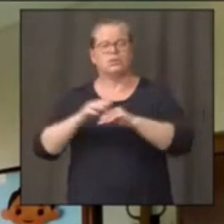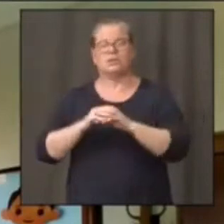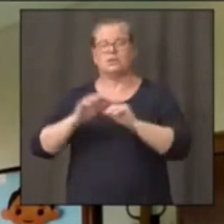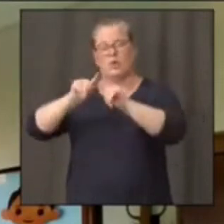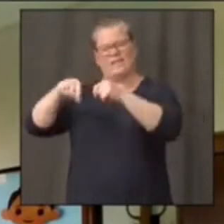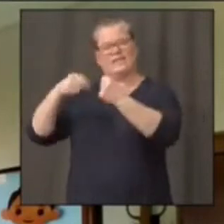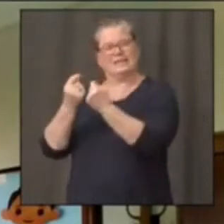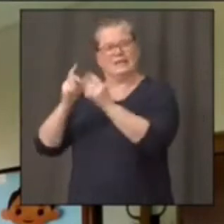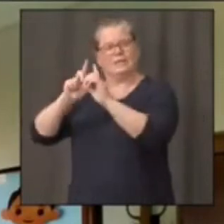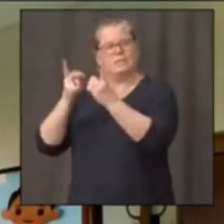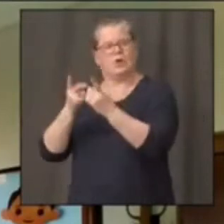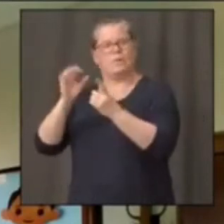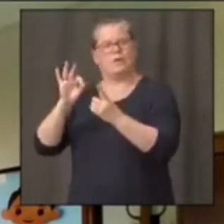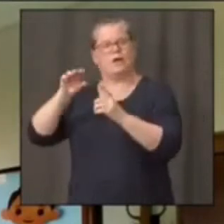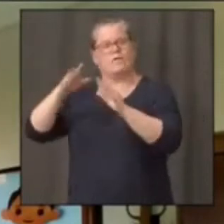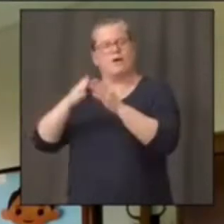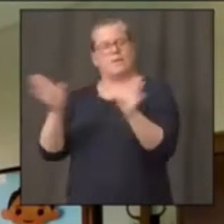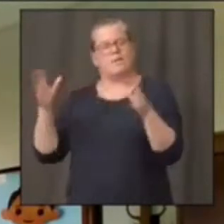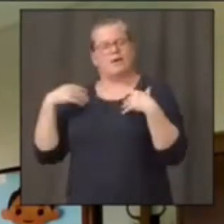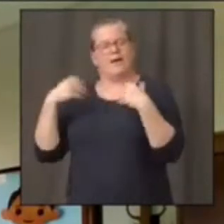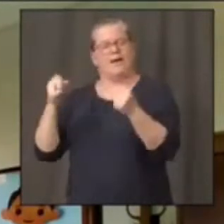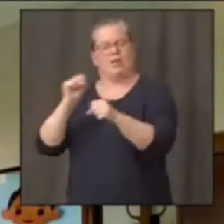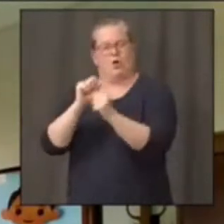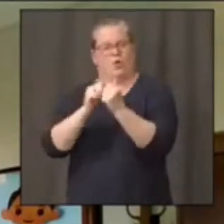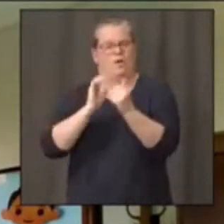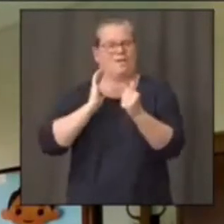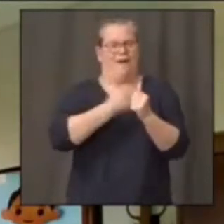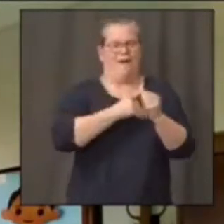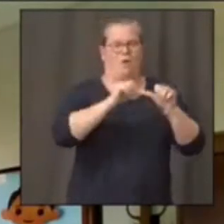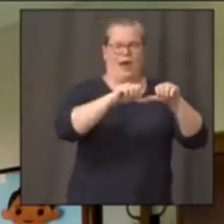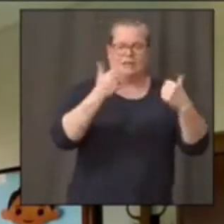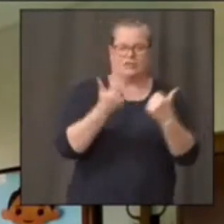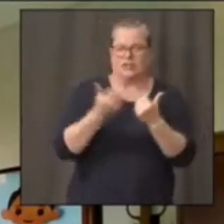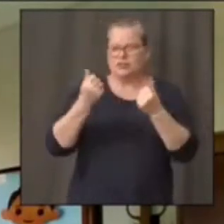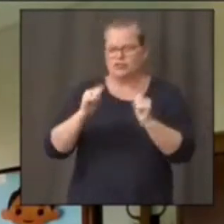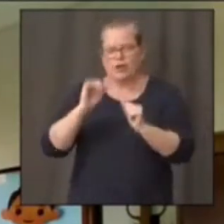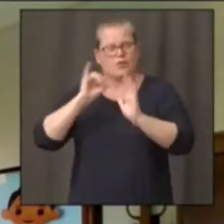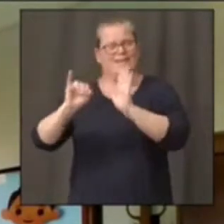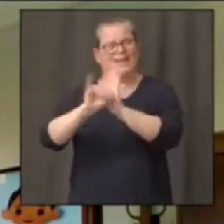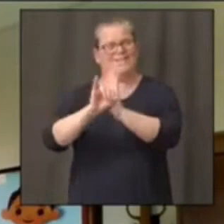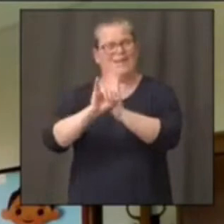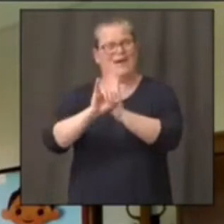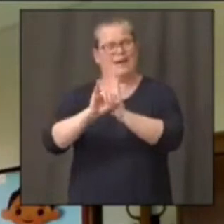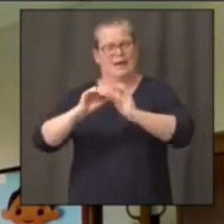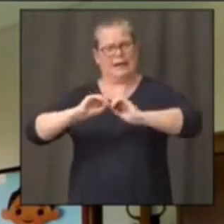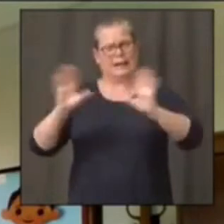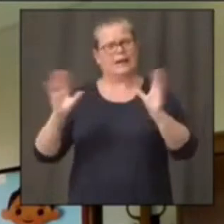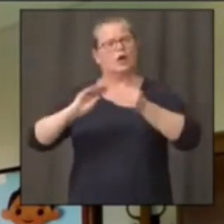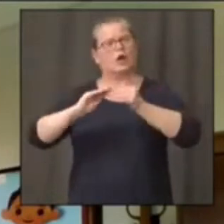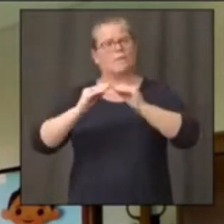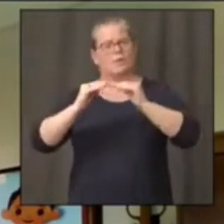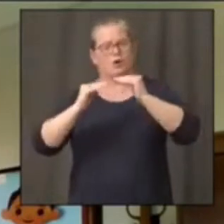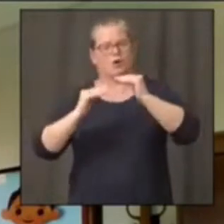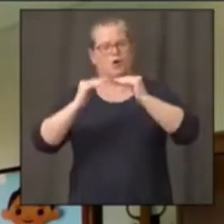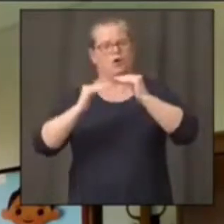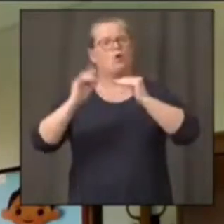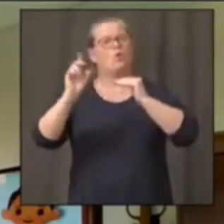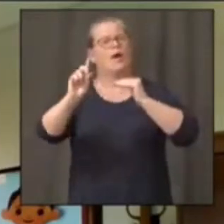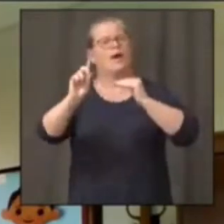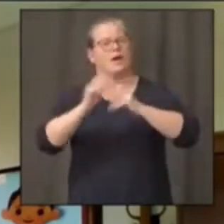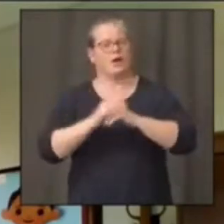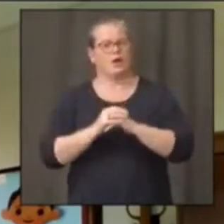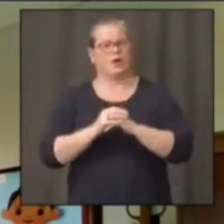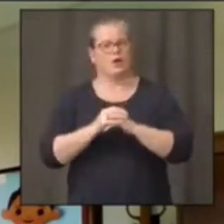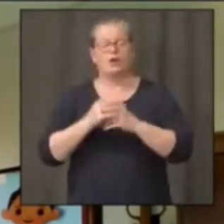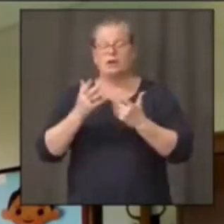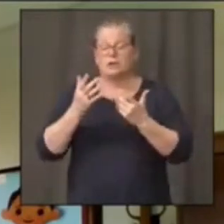with folks from our agency to try to identify more clear thresholds. We're monitoring everything, not only the transmission rates, but also what we learn